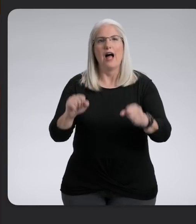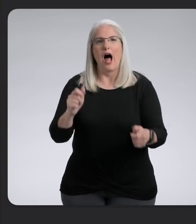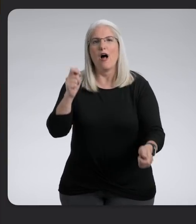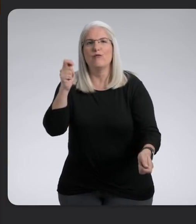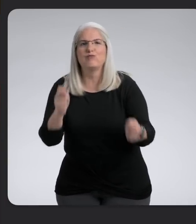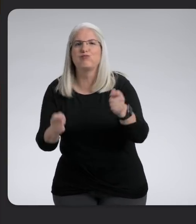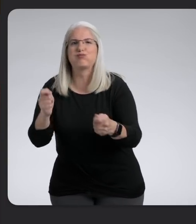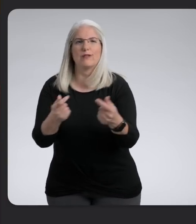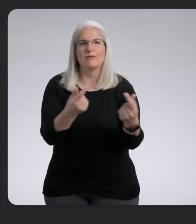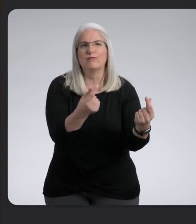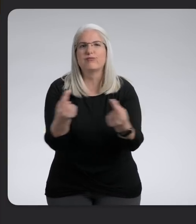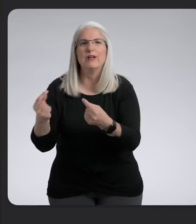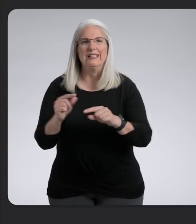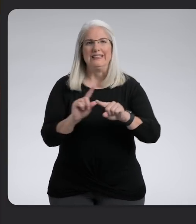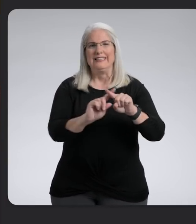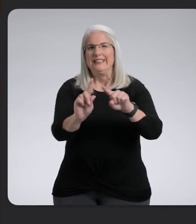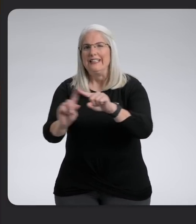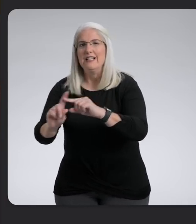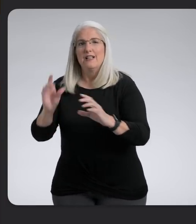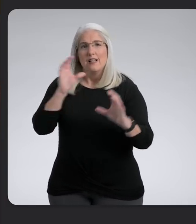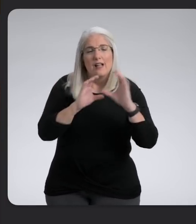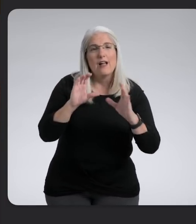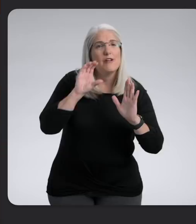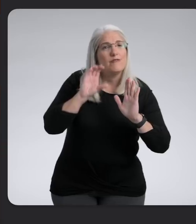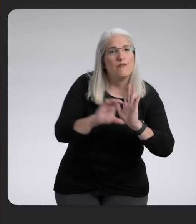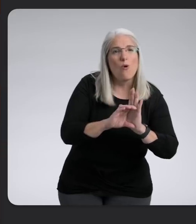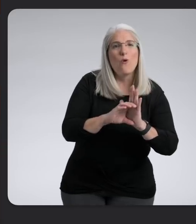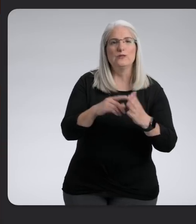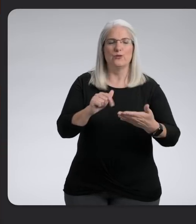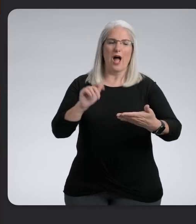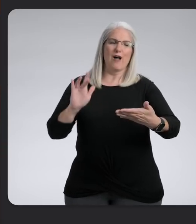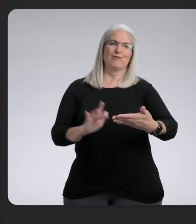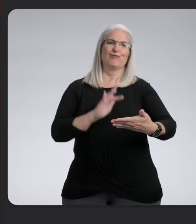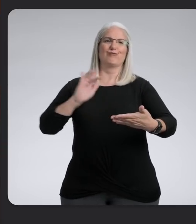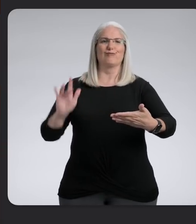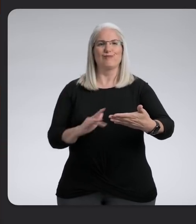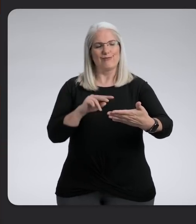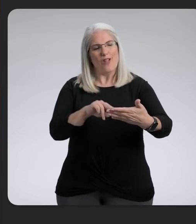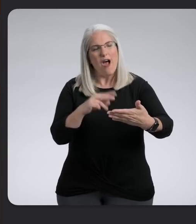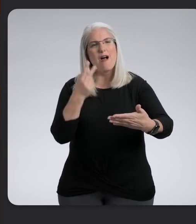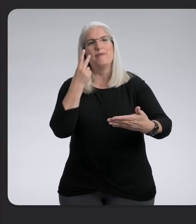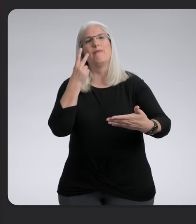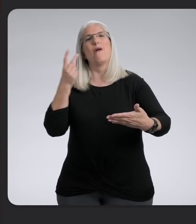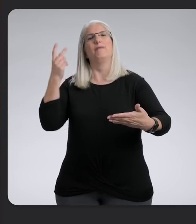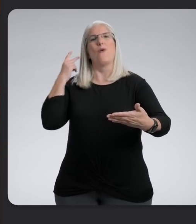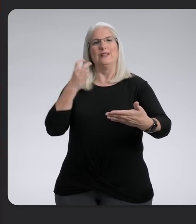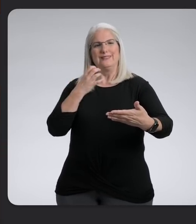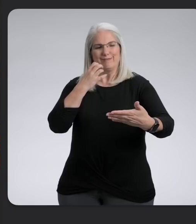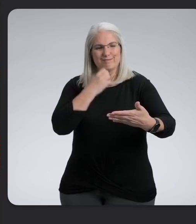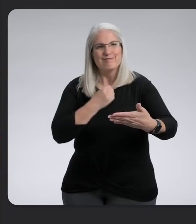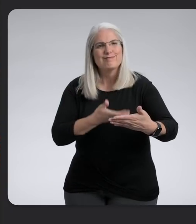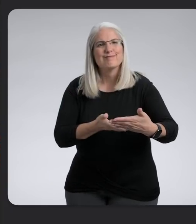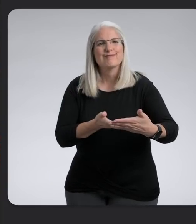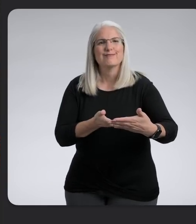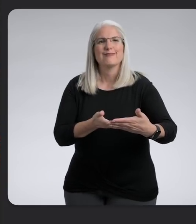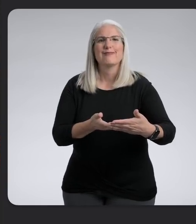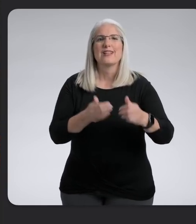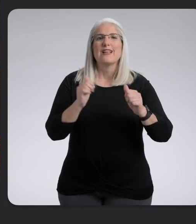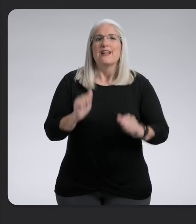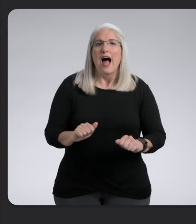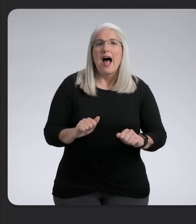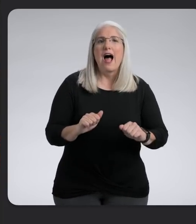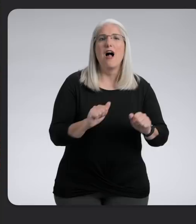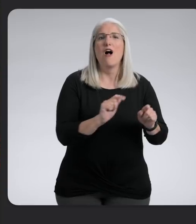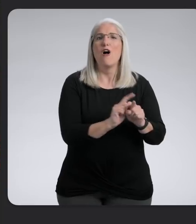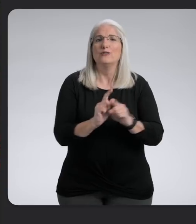when you're browsing your photos, an iPad becomes an album of your most precious memories held right in your hands. Or when you pick up Apple